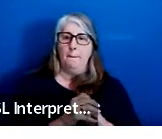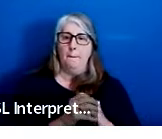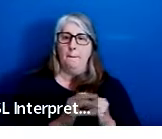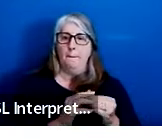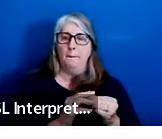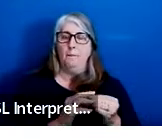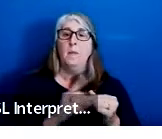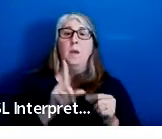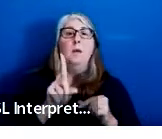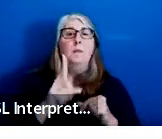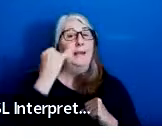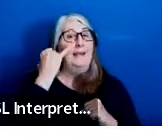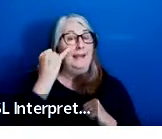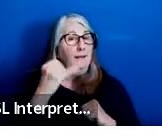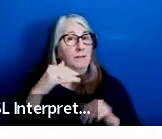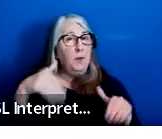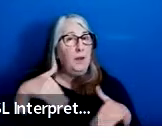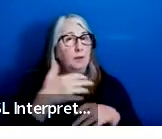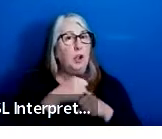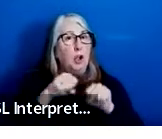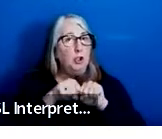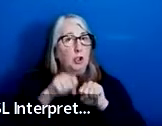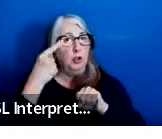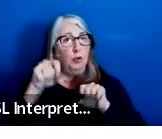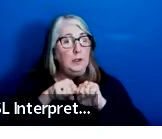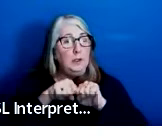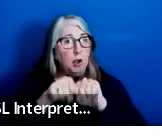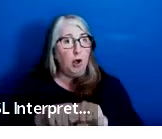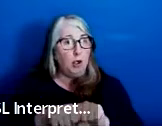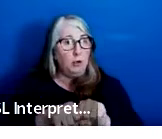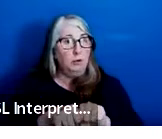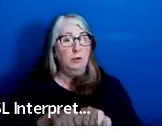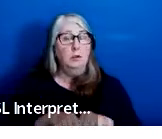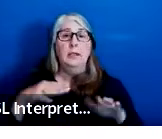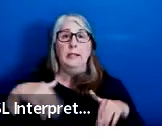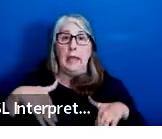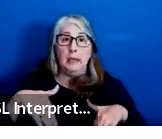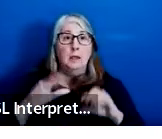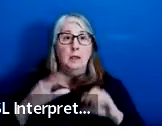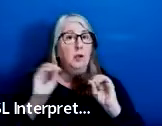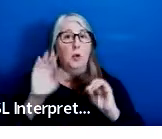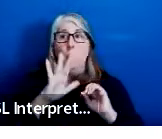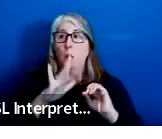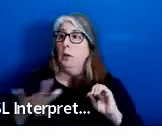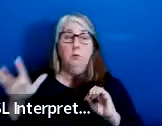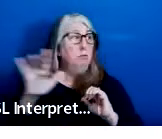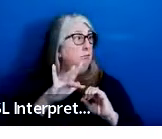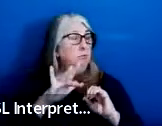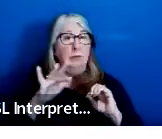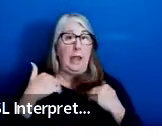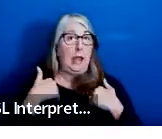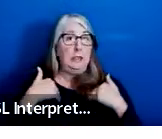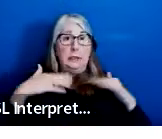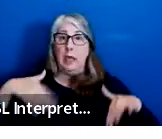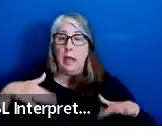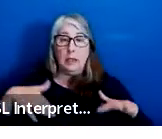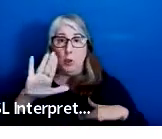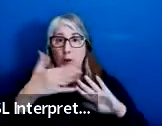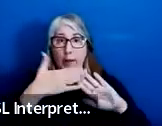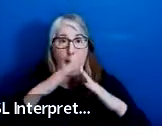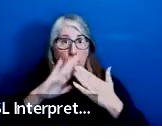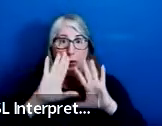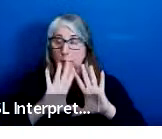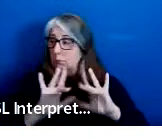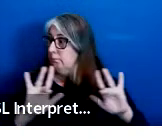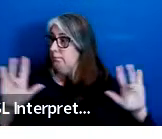If, however, you didn't get a cart at all delivered yet, and no one in your neighborhood, you're not going outside and seeing that to your left and to your right, they